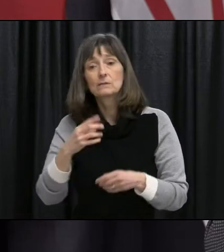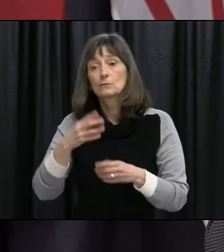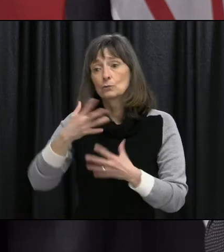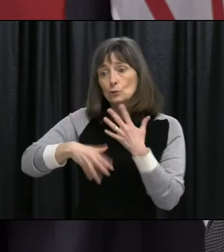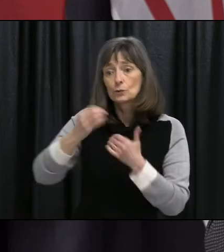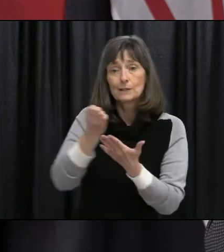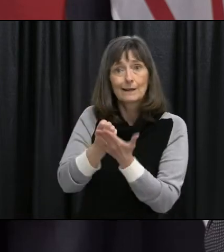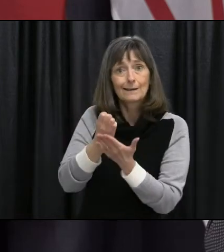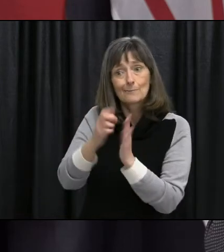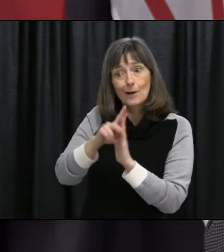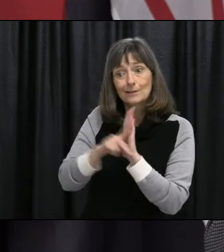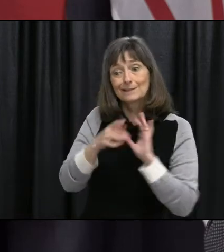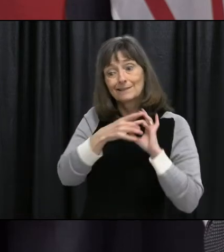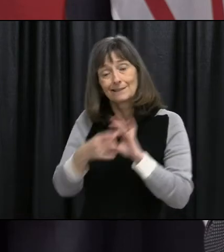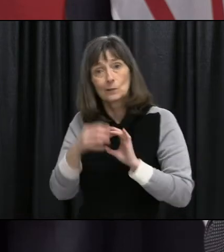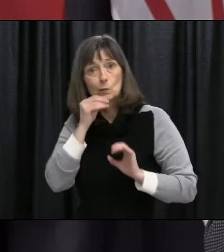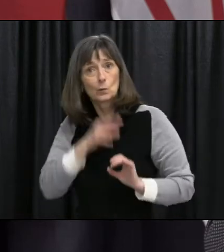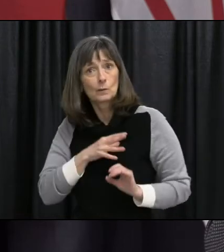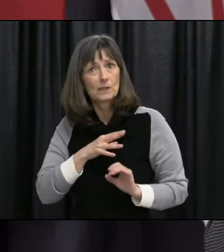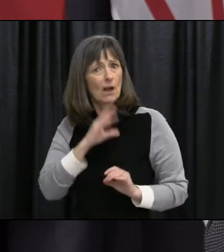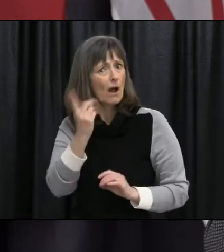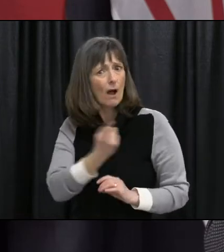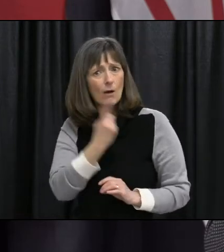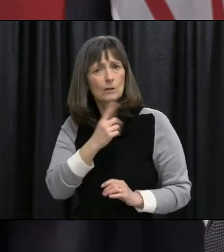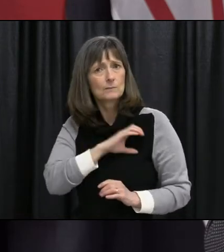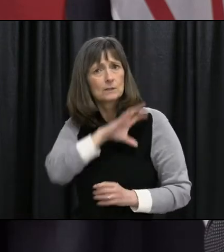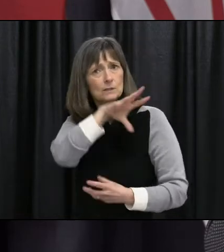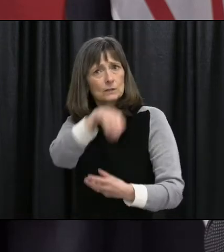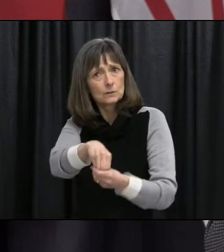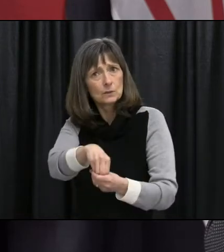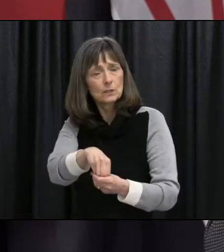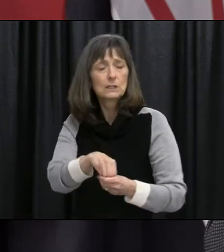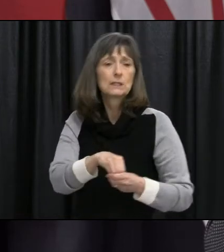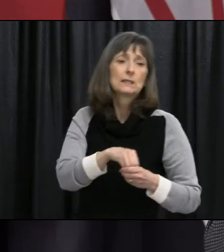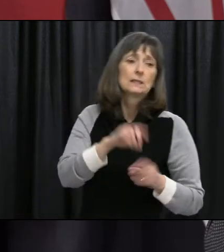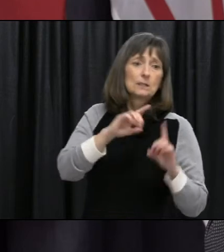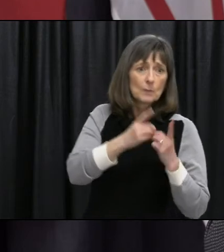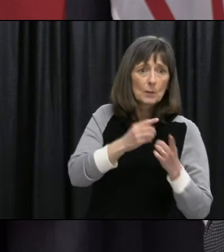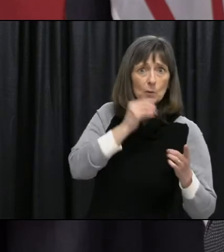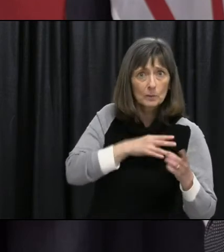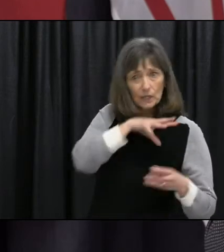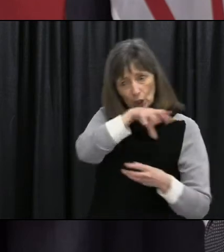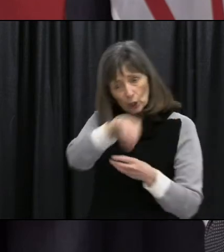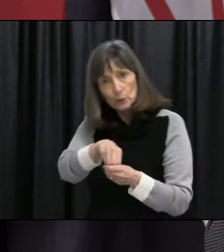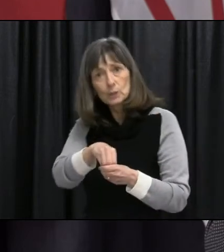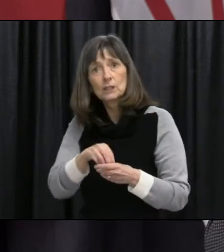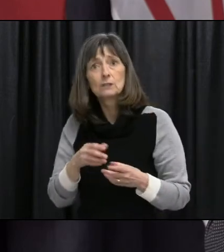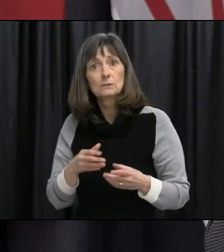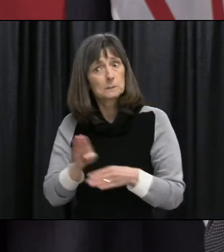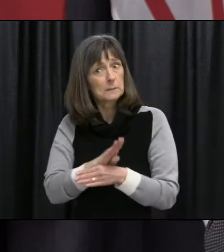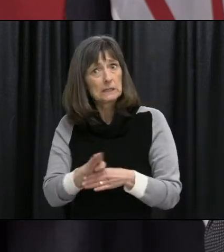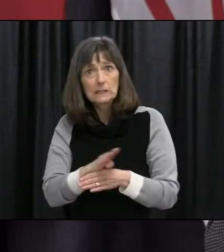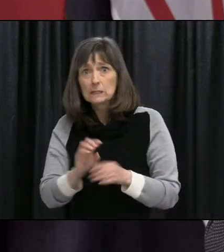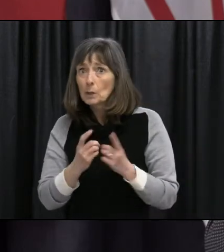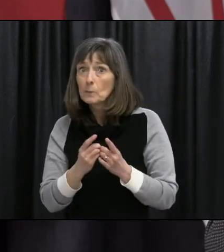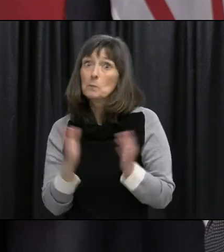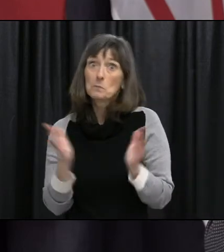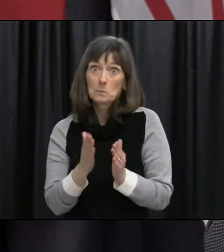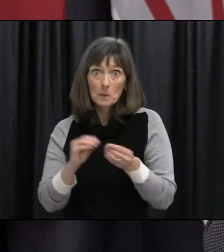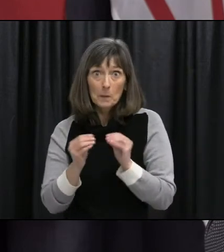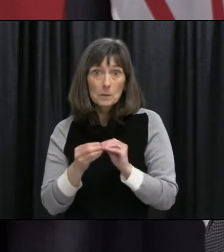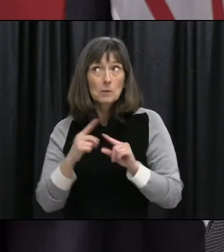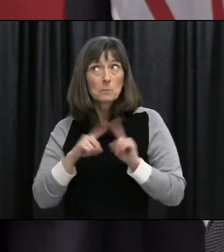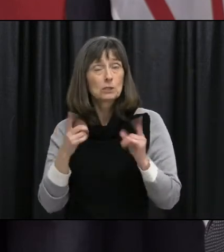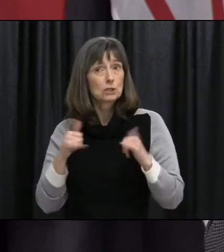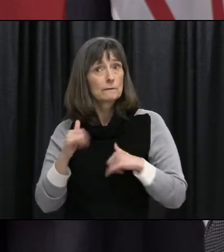social and economic policy. So this is a very small but a very busy department that's working, and they are available. The minister is available to the media